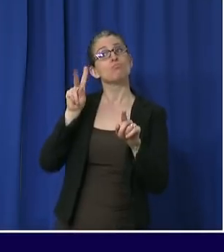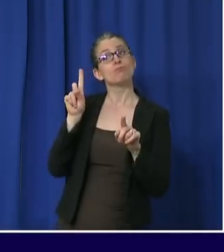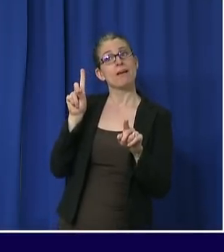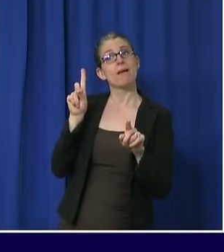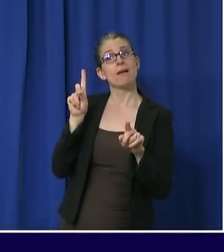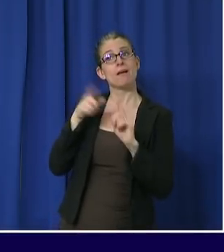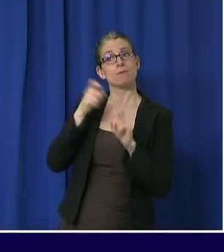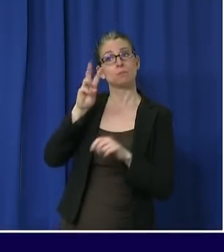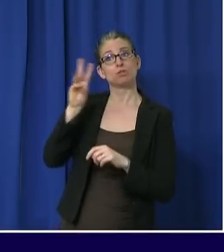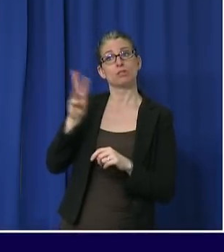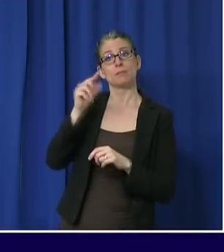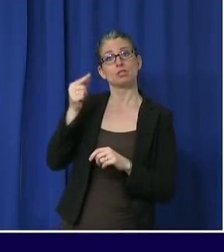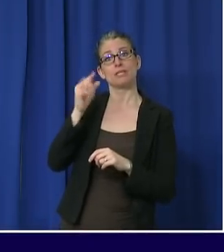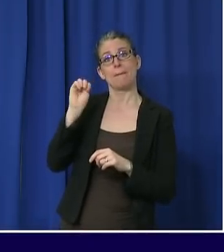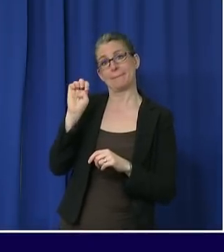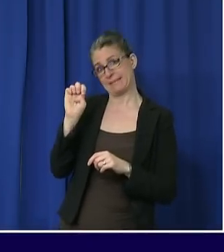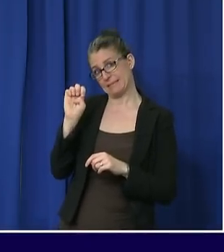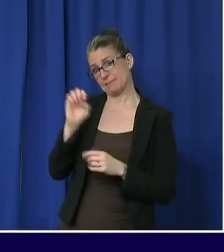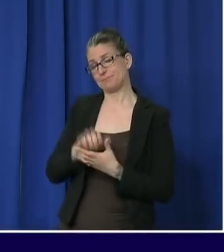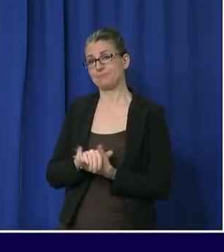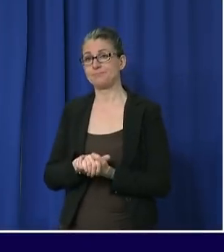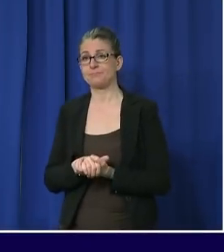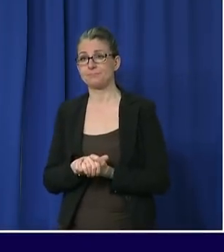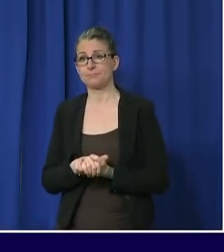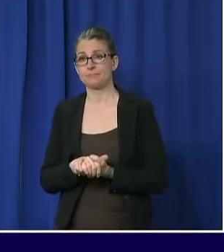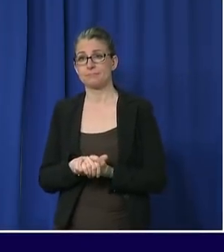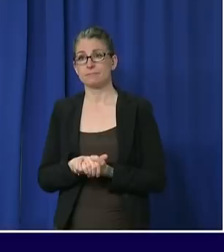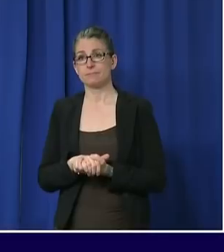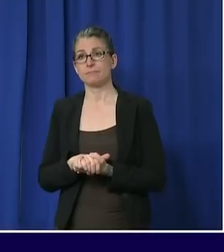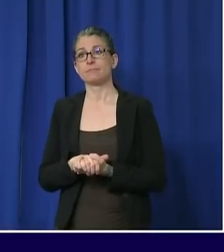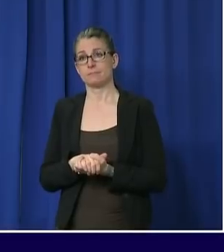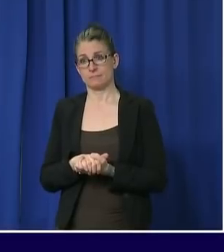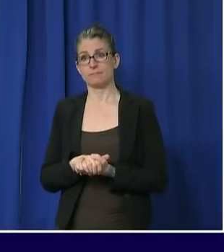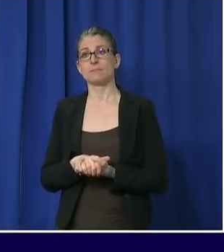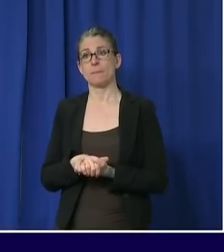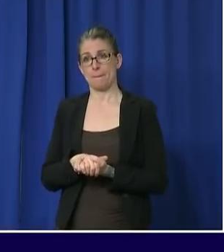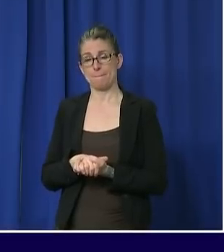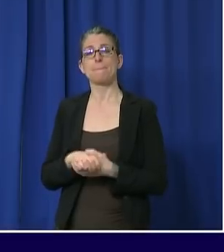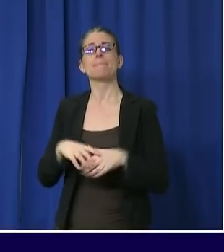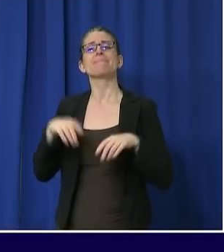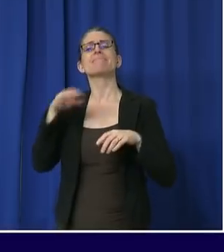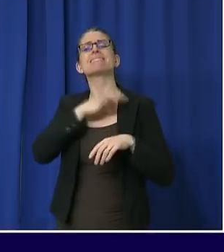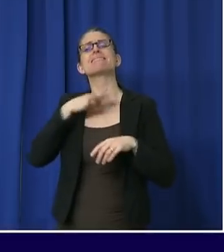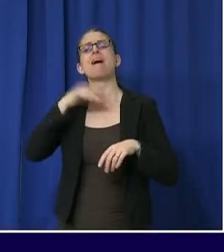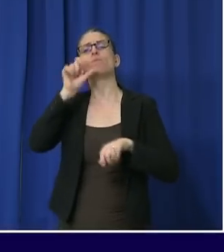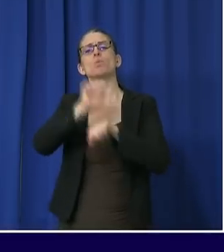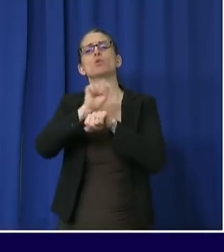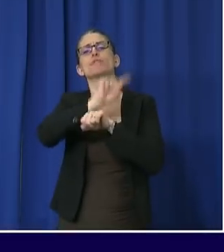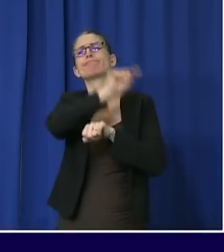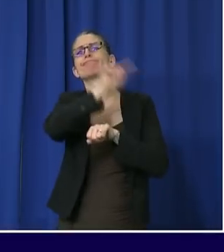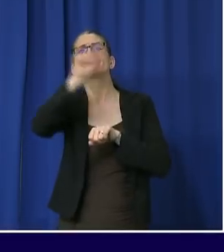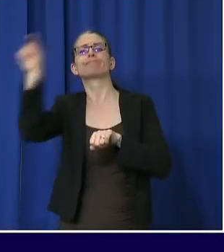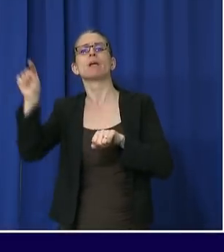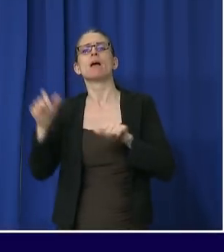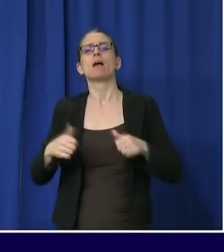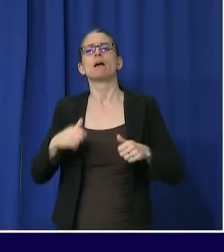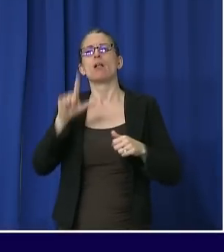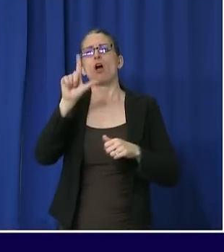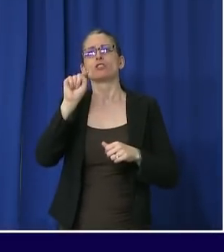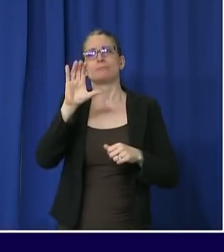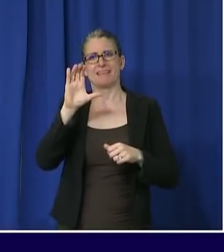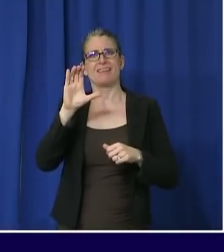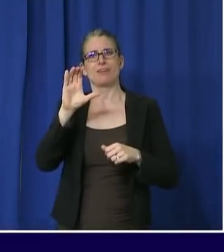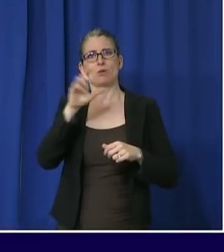care facilities who tested positive, do you know where or how some of them became infected? And I have one other